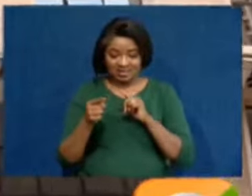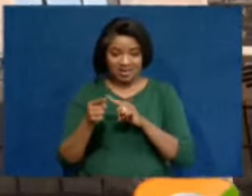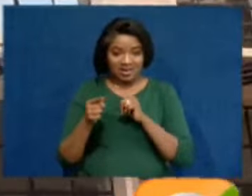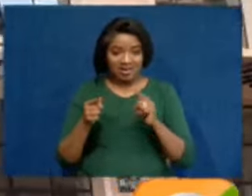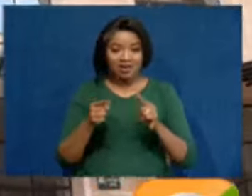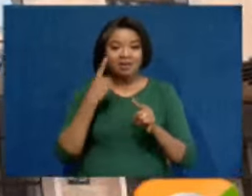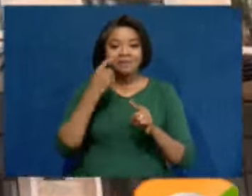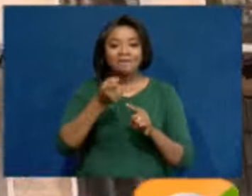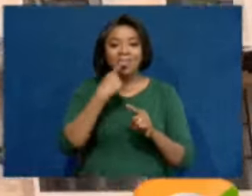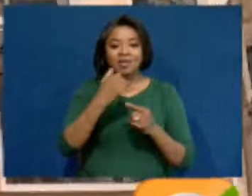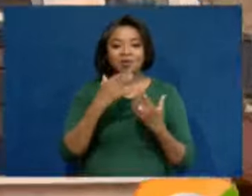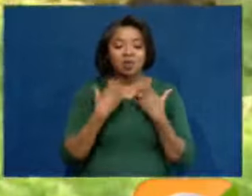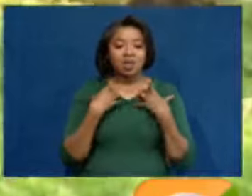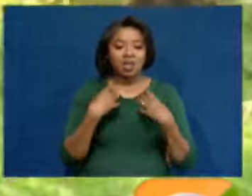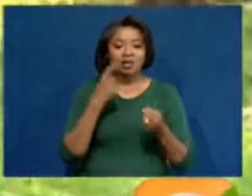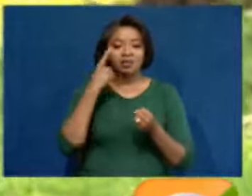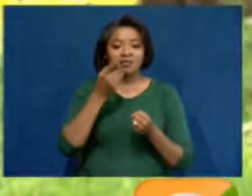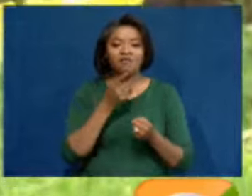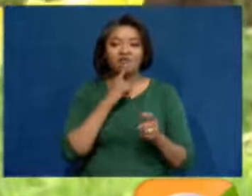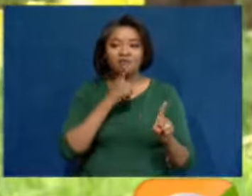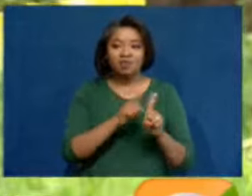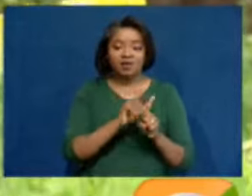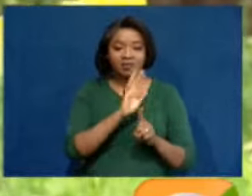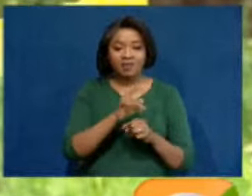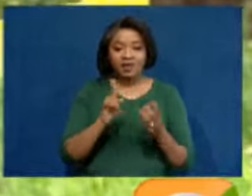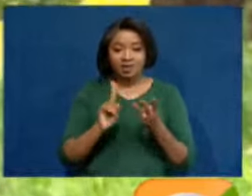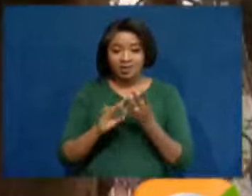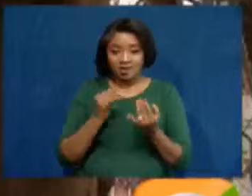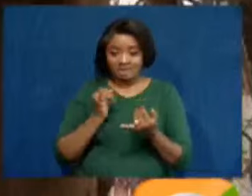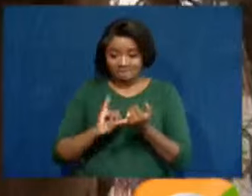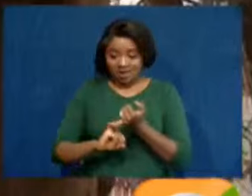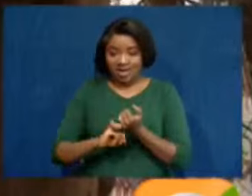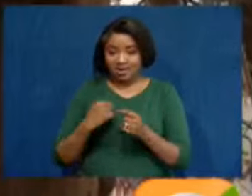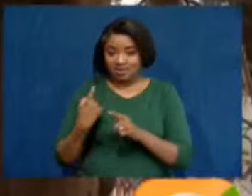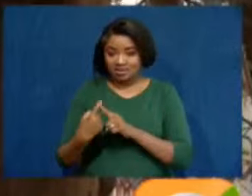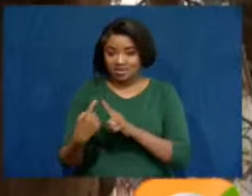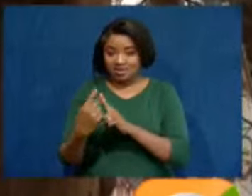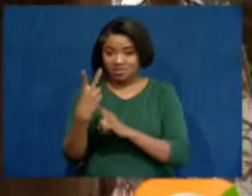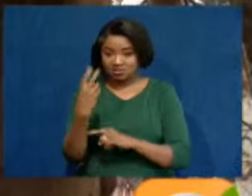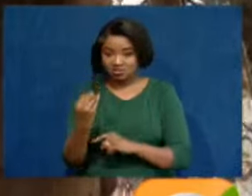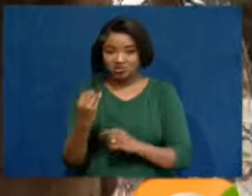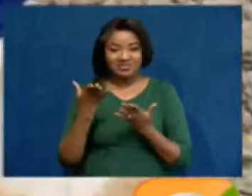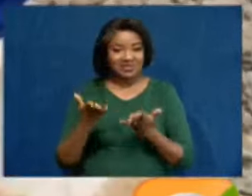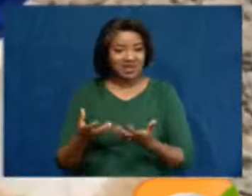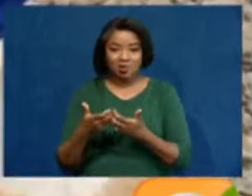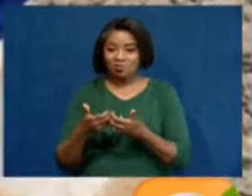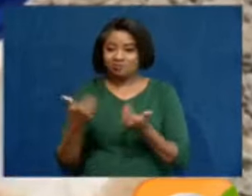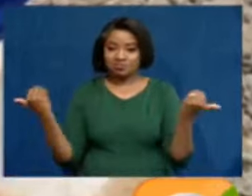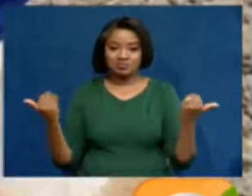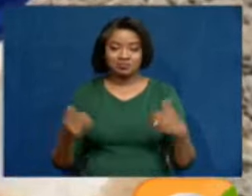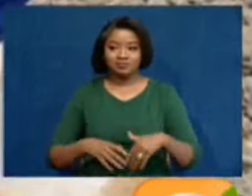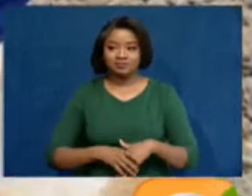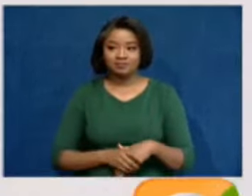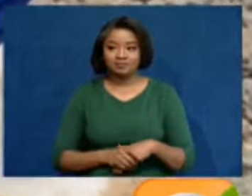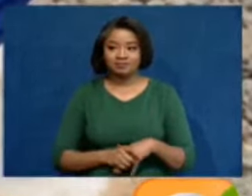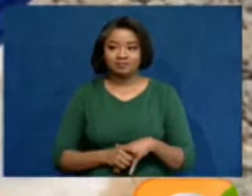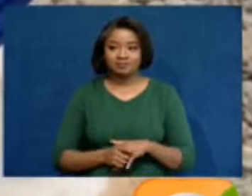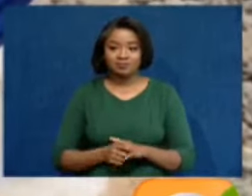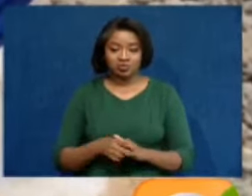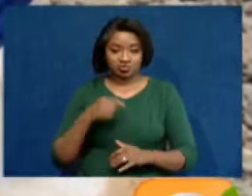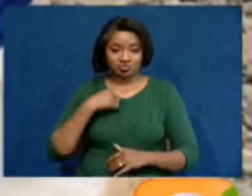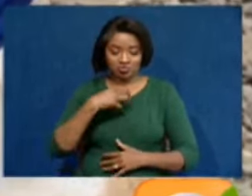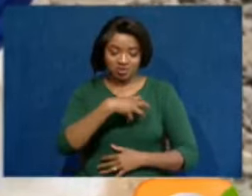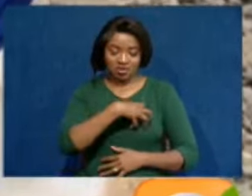matibabu ya nduguye. Aidha, ndoa yake ya miaka 20 imesambaratika kabisa. So I'm harboring a lot of